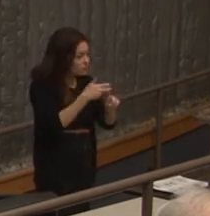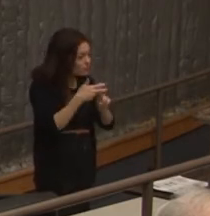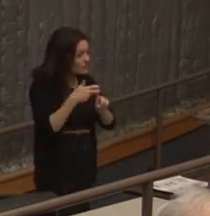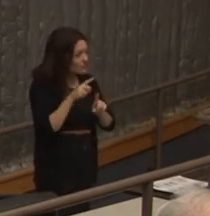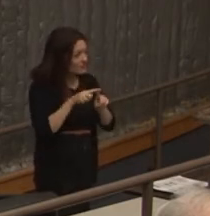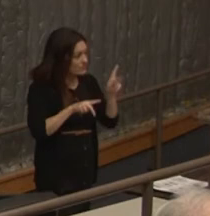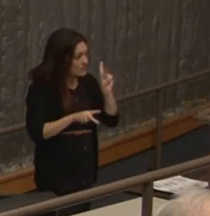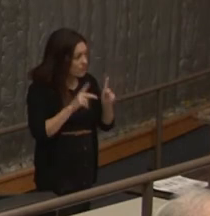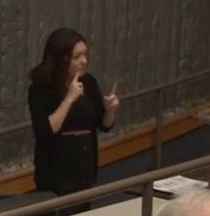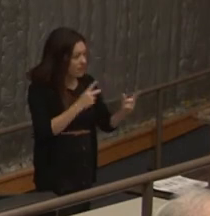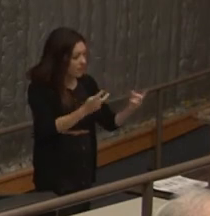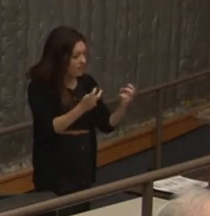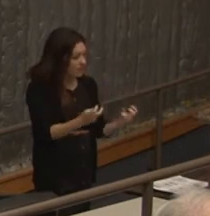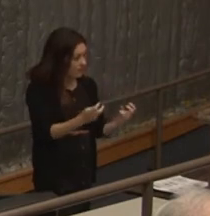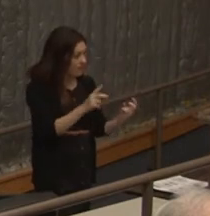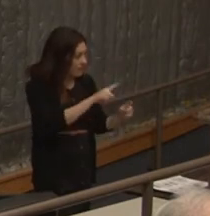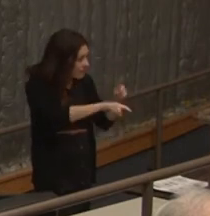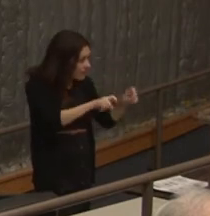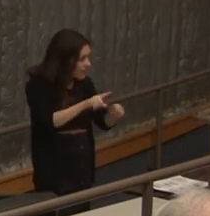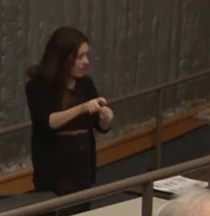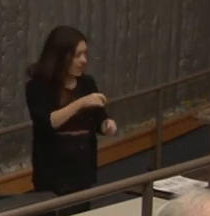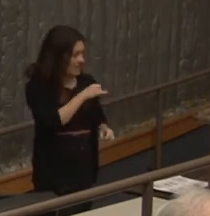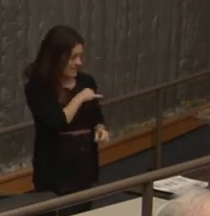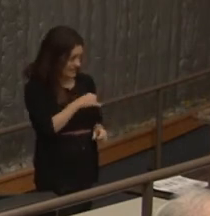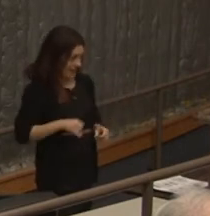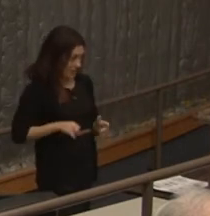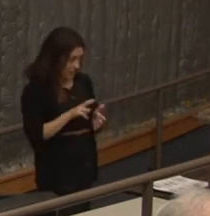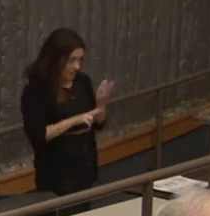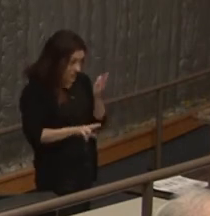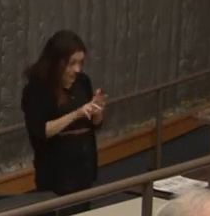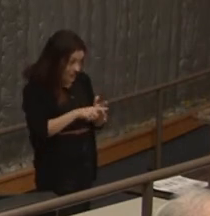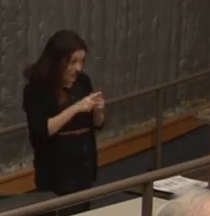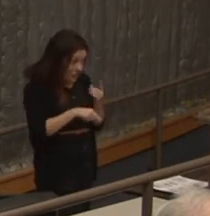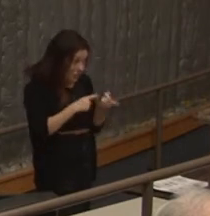at the Fortunoff Archives at Yale University began in